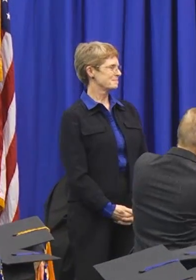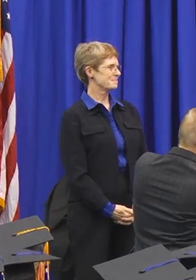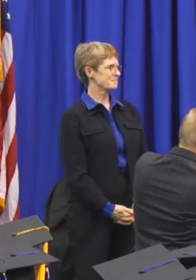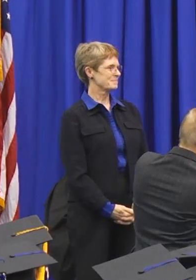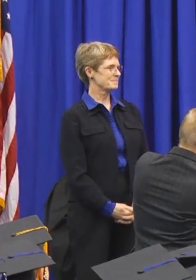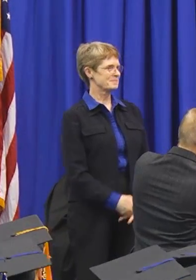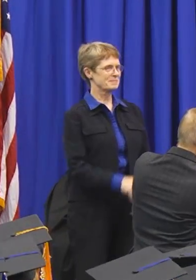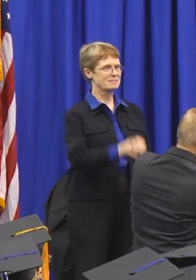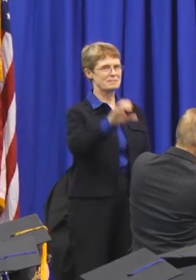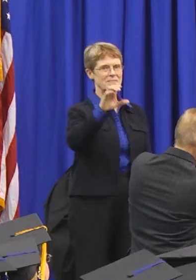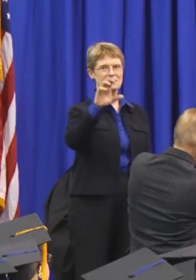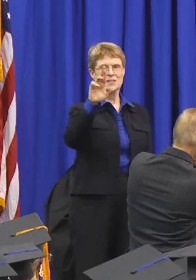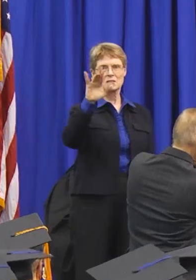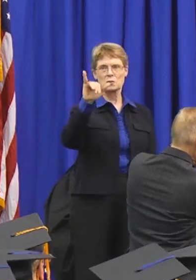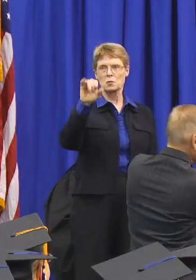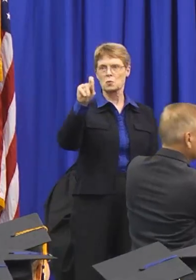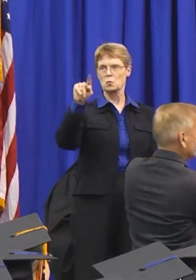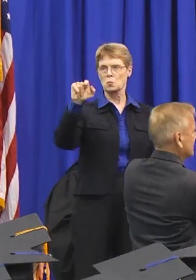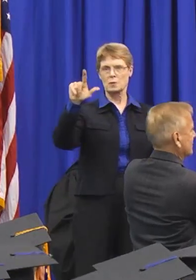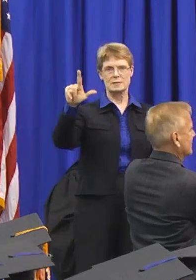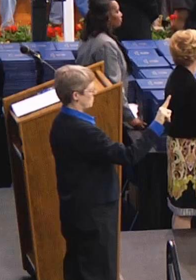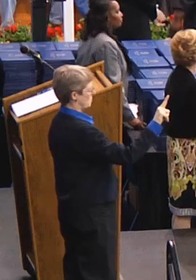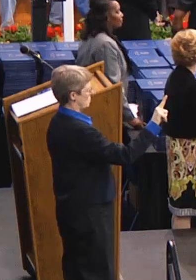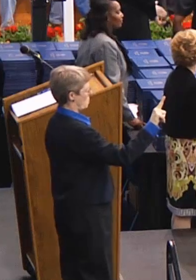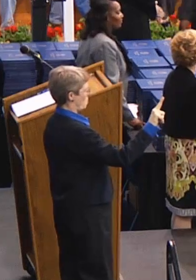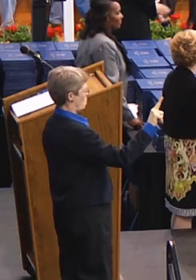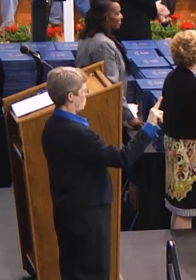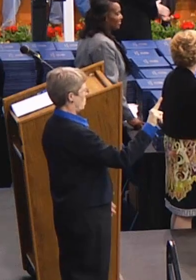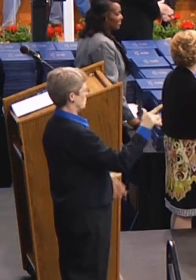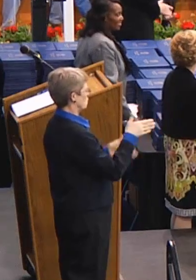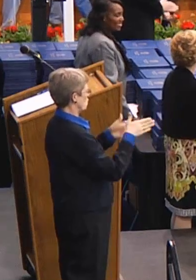Crystal Danielle Lau, General Studies.